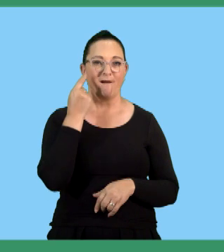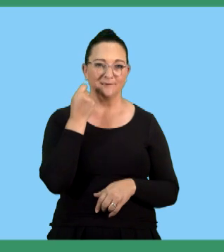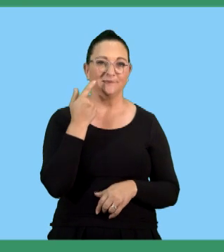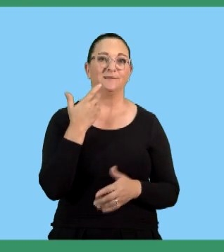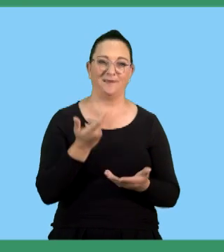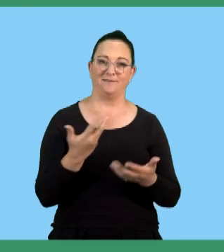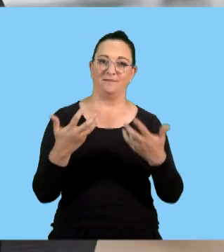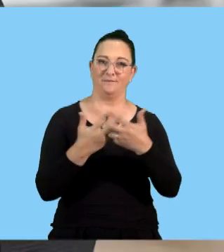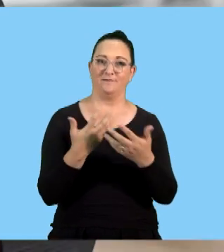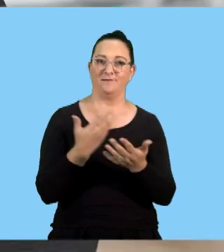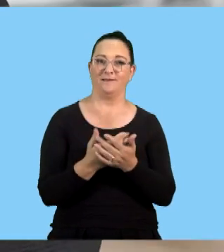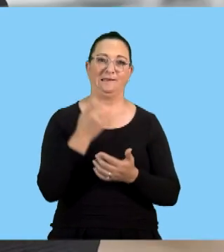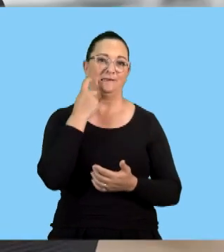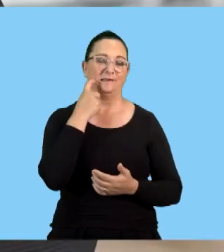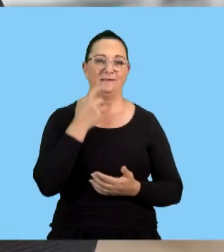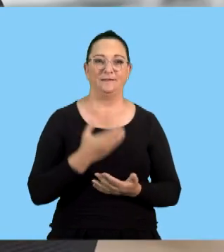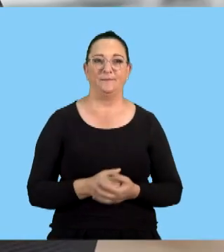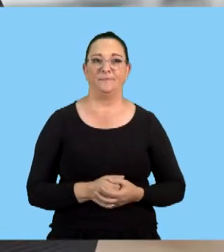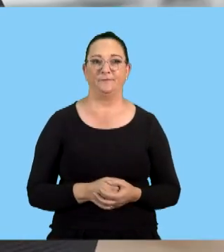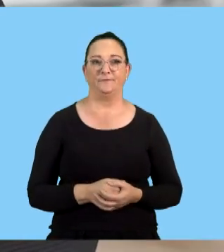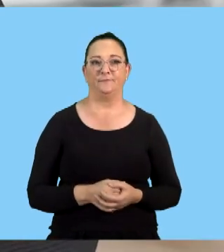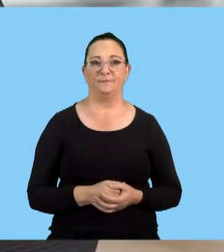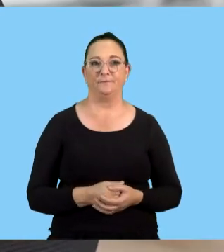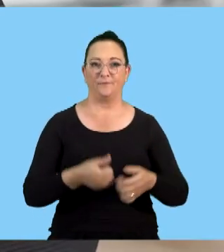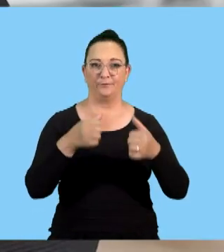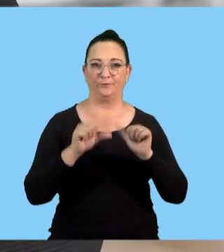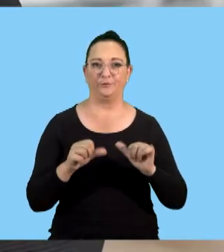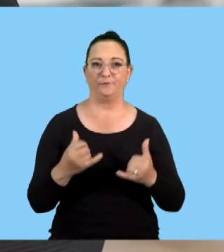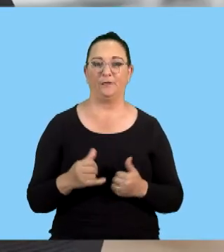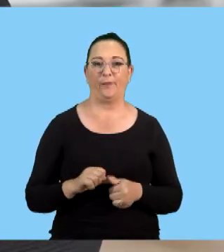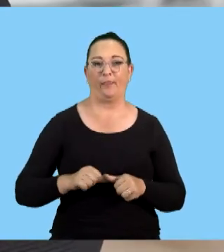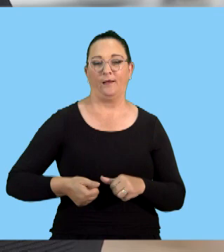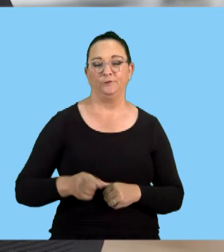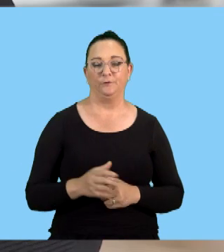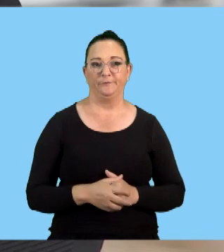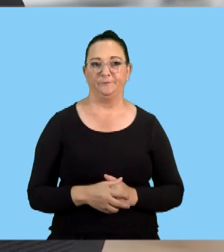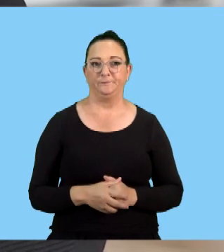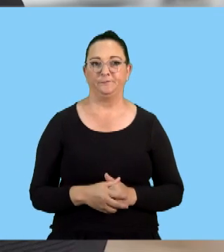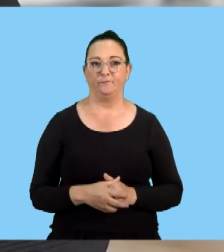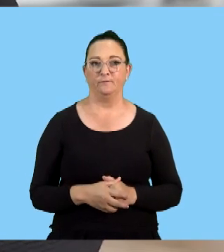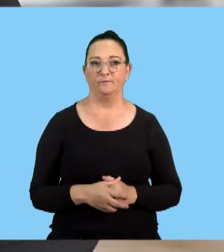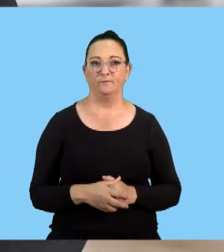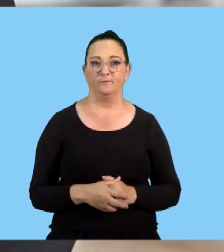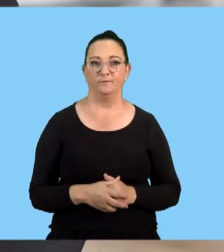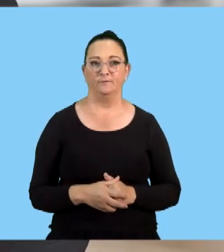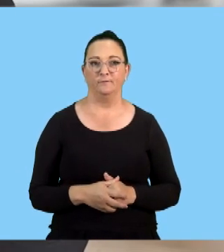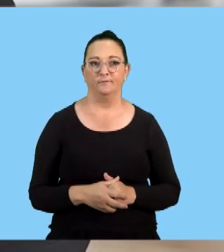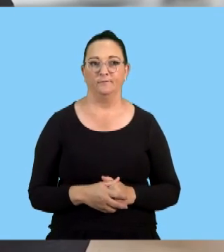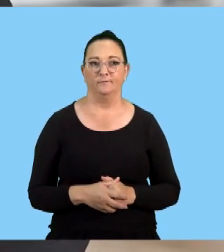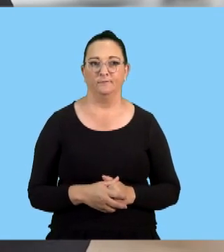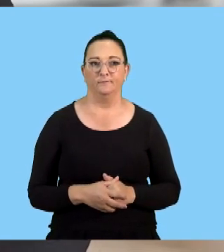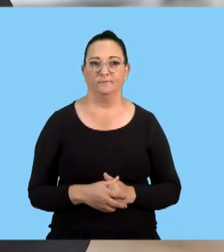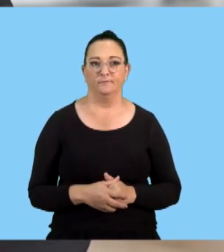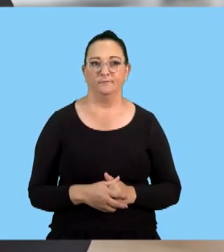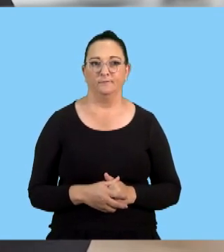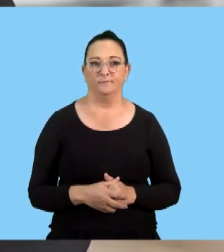context, then voila, you are fine, good to go. Right, let's move on to the next question. It says here, read the scenario below